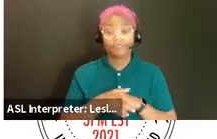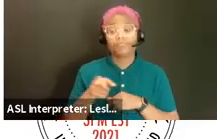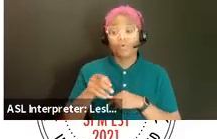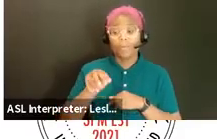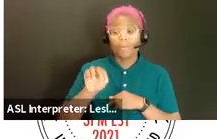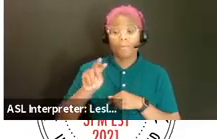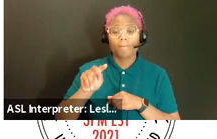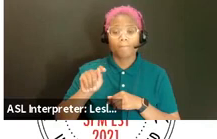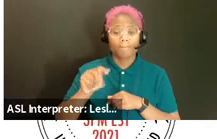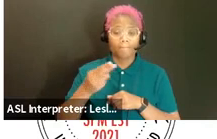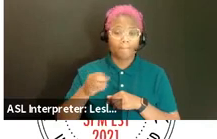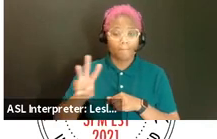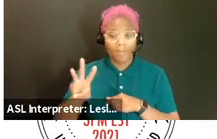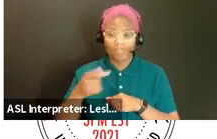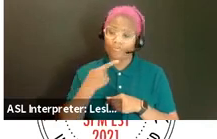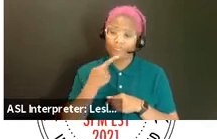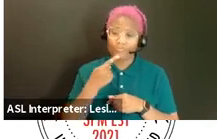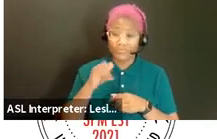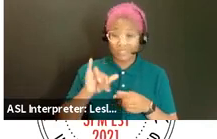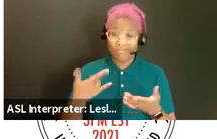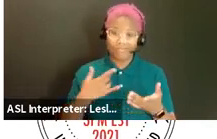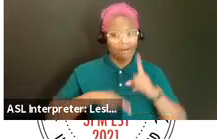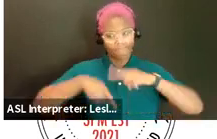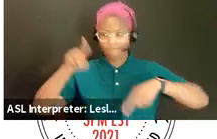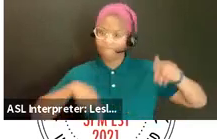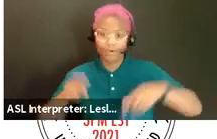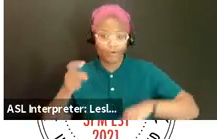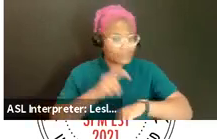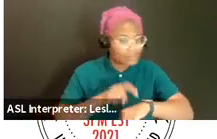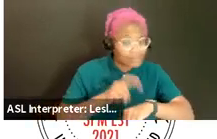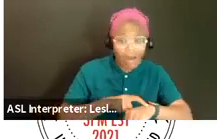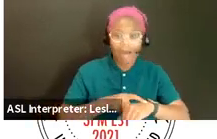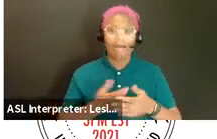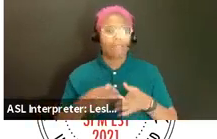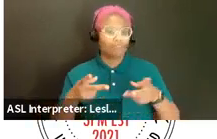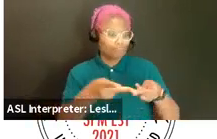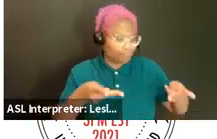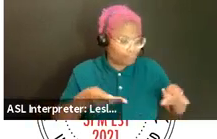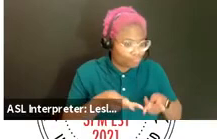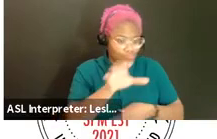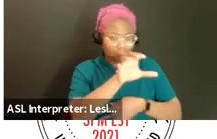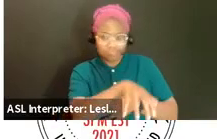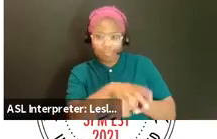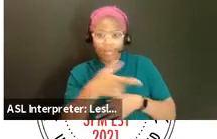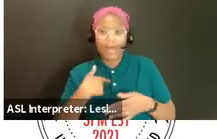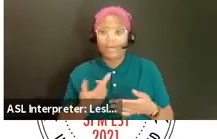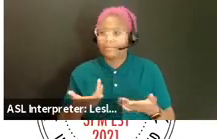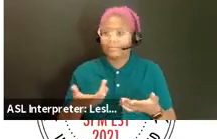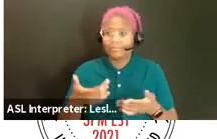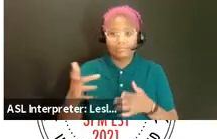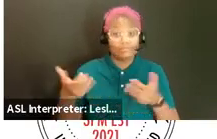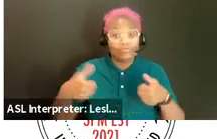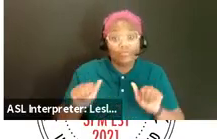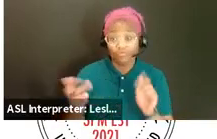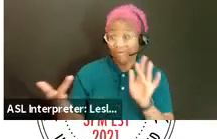are variable. They vary by consulate. They vary within a consulate over a span of time. That contacting the consulate to find out what